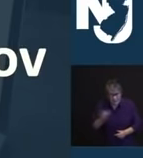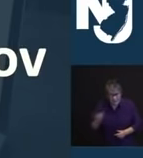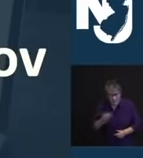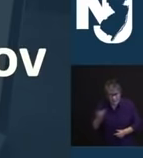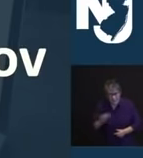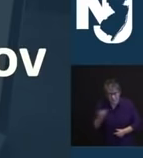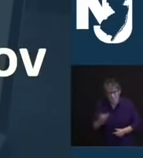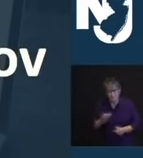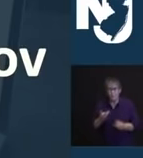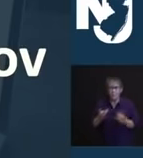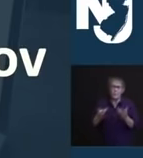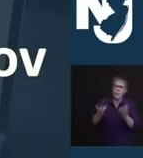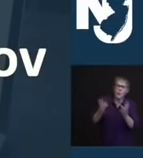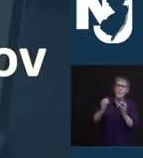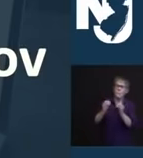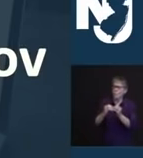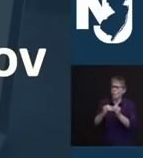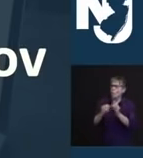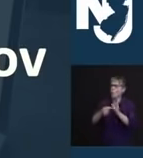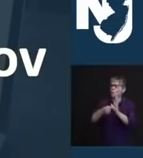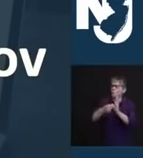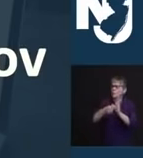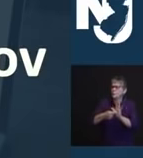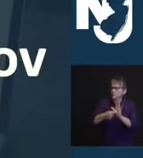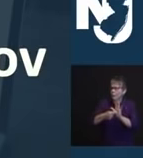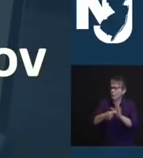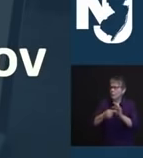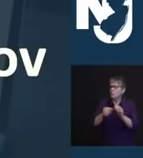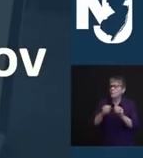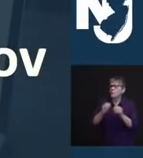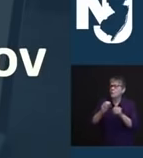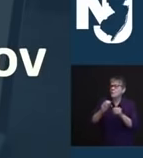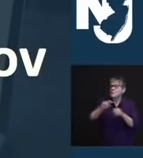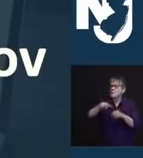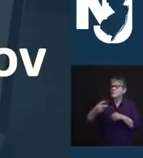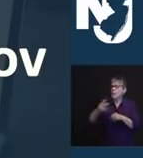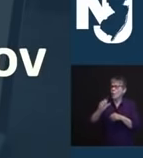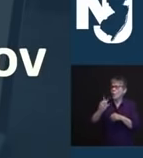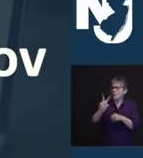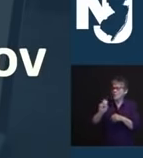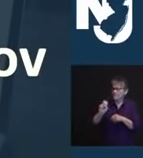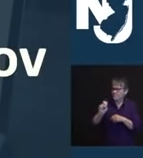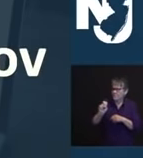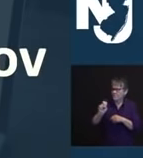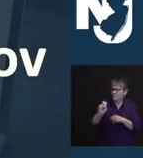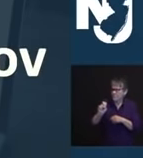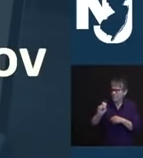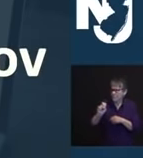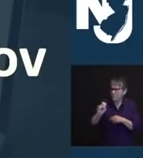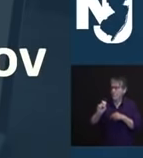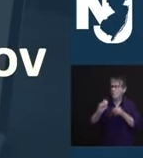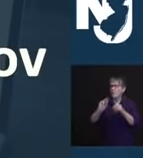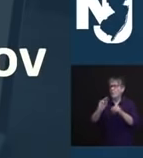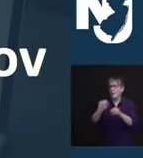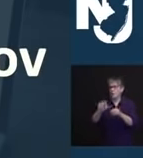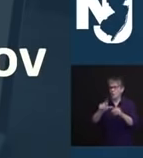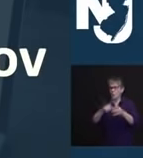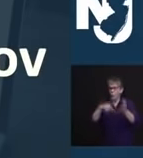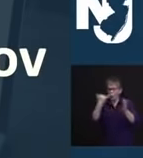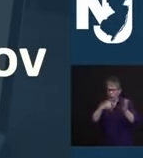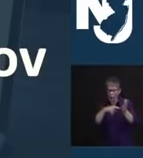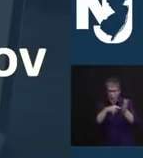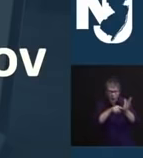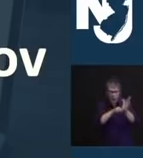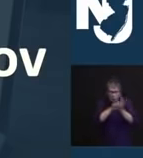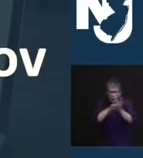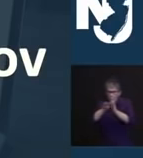wave modeling to give you all a better idea of what it is we are potentially up against. And Pat, you'll